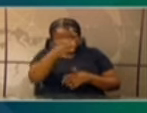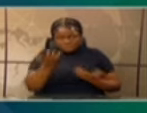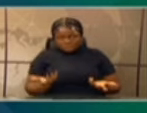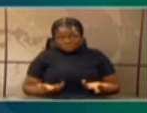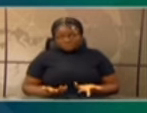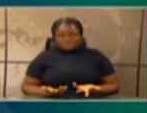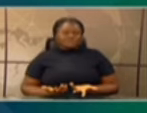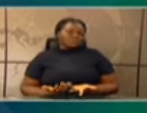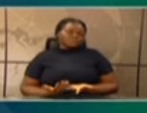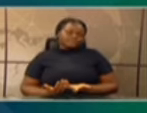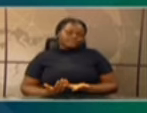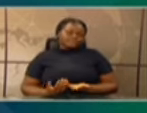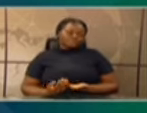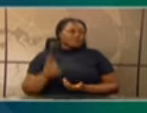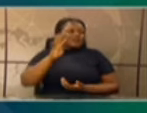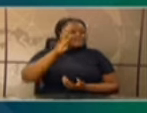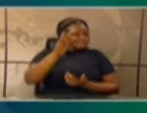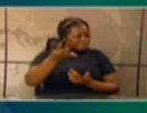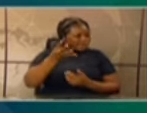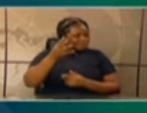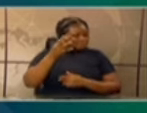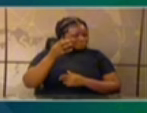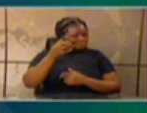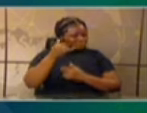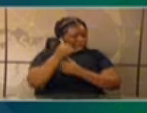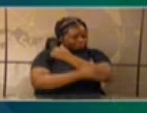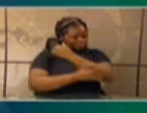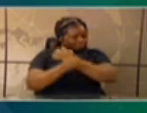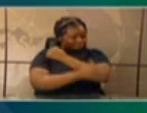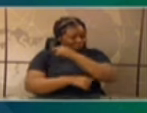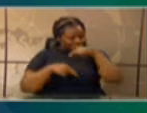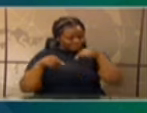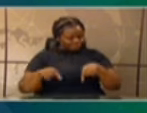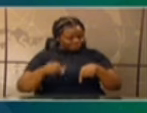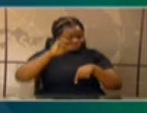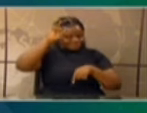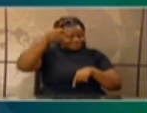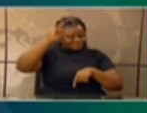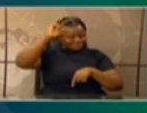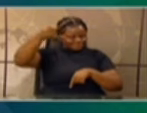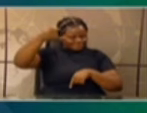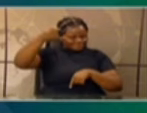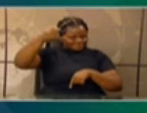And in the Fourth Republic, we've had Flying Lieutenant Jerry John Rawlins,